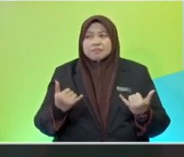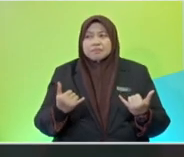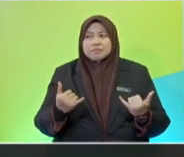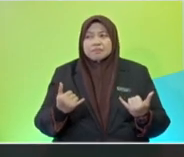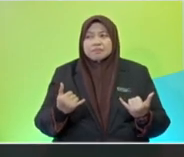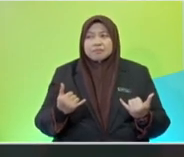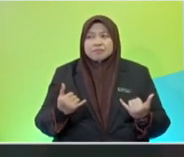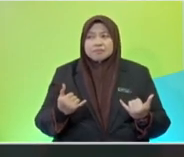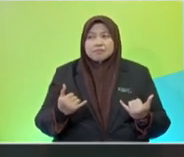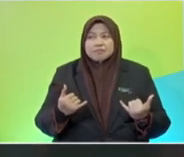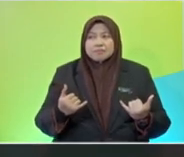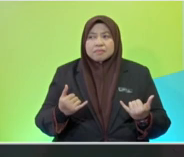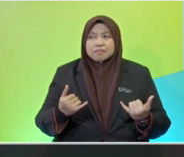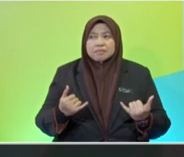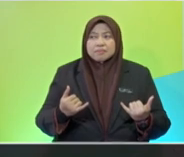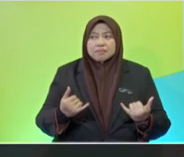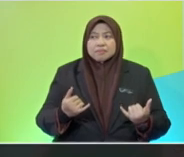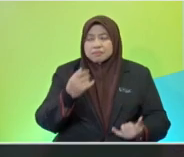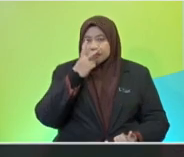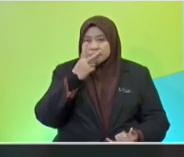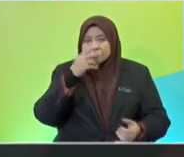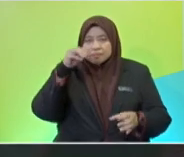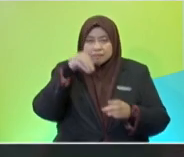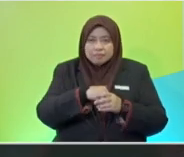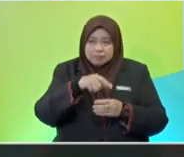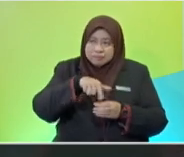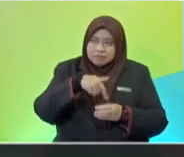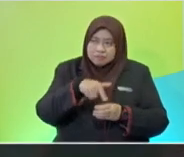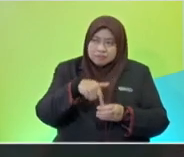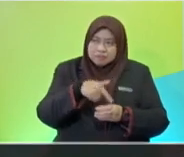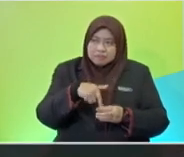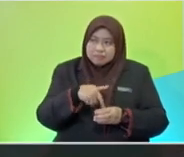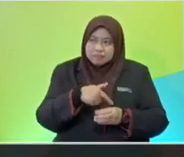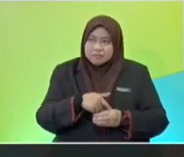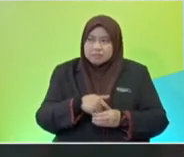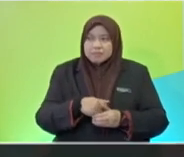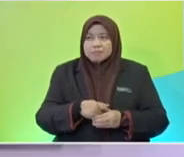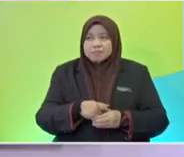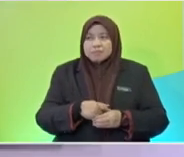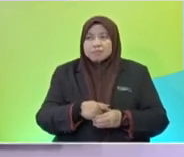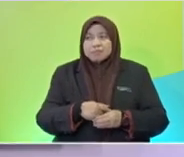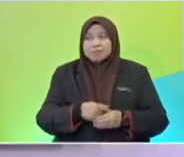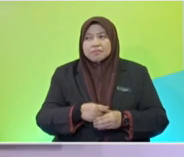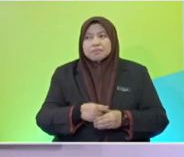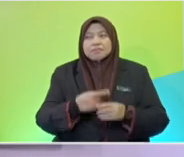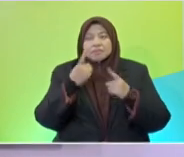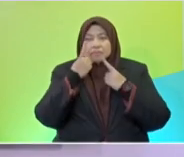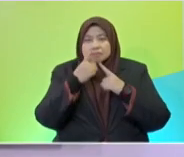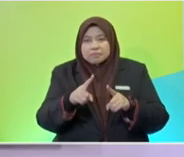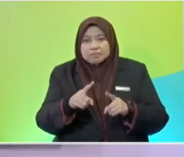okay, you can. Now look through this hole, Sean. Okay. I'll look inside. Answer here. The riddle inside